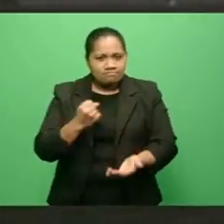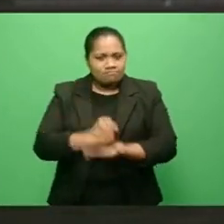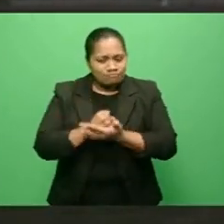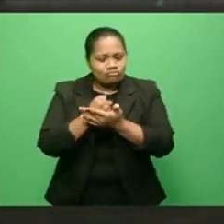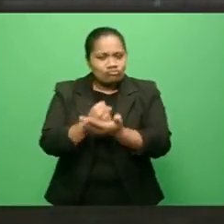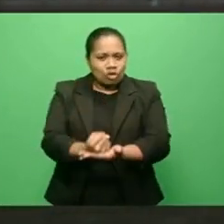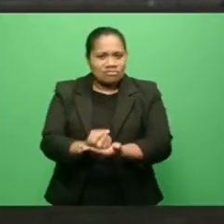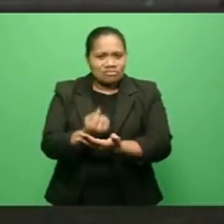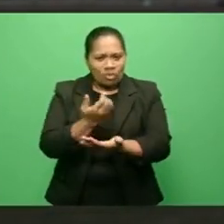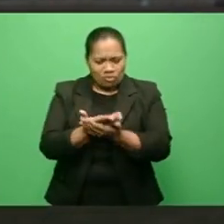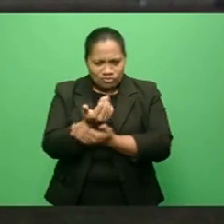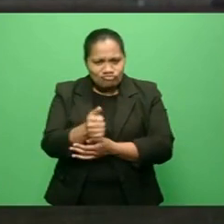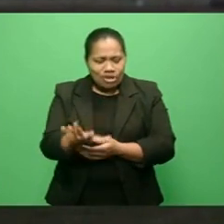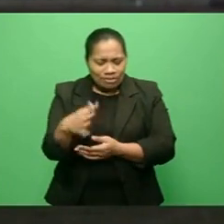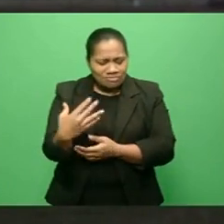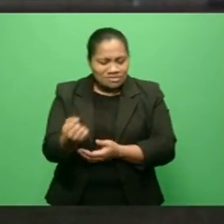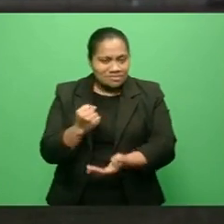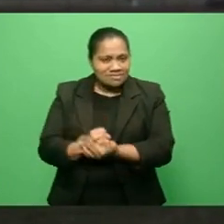support.